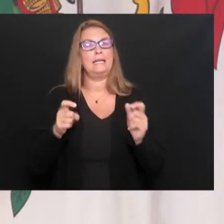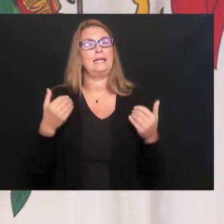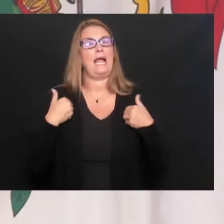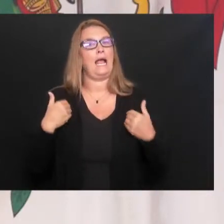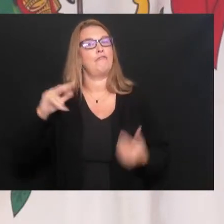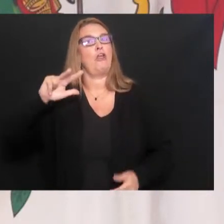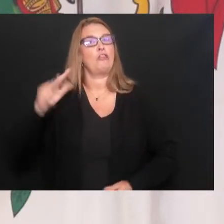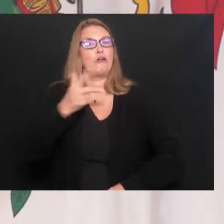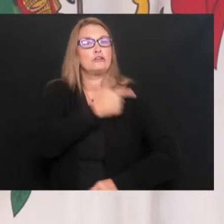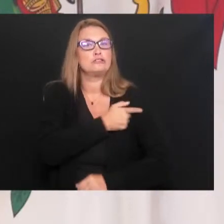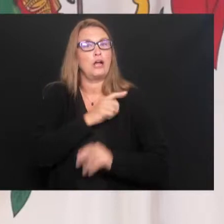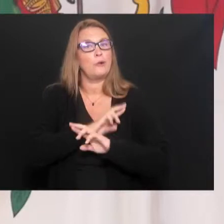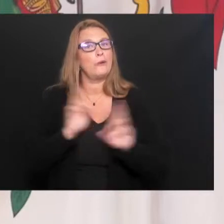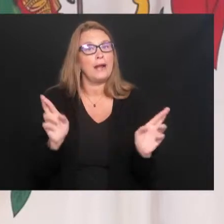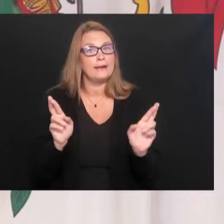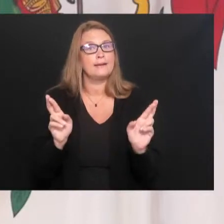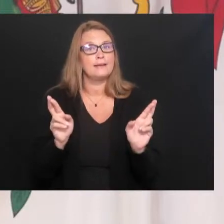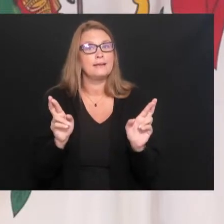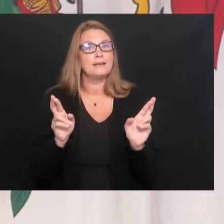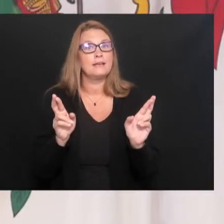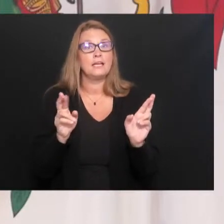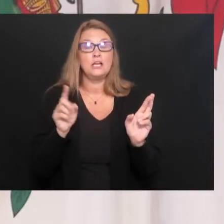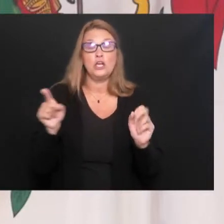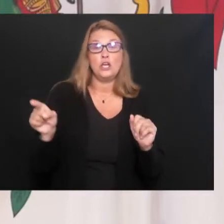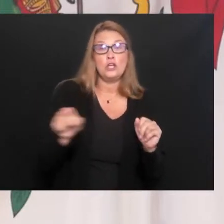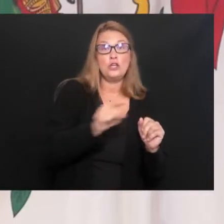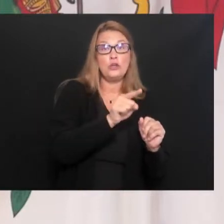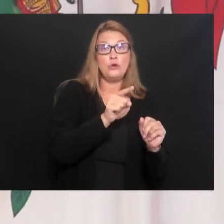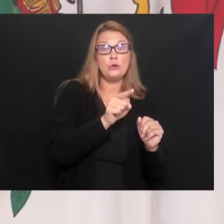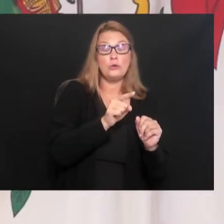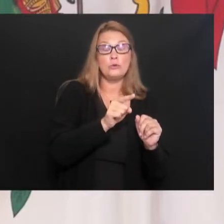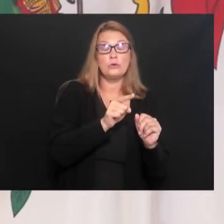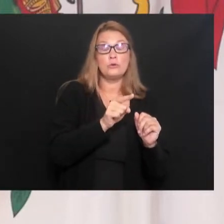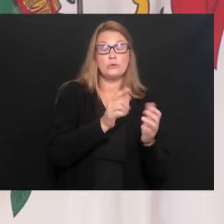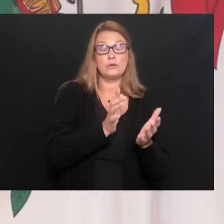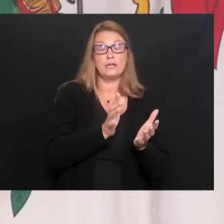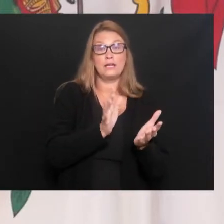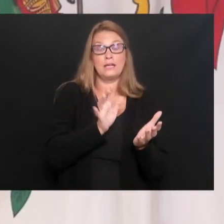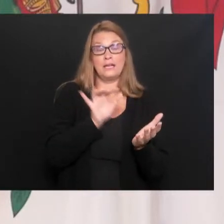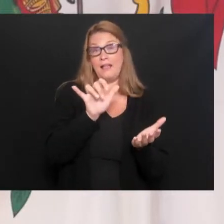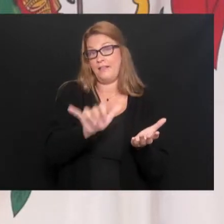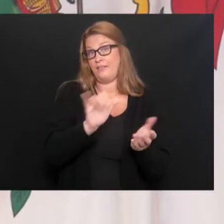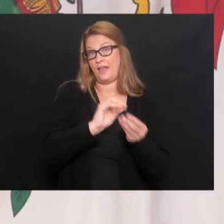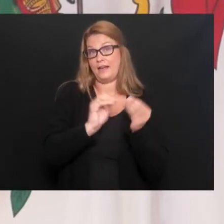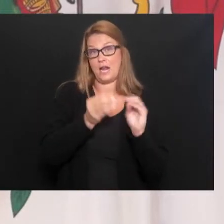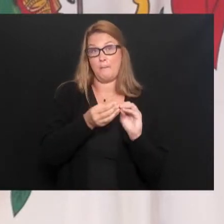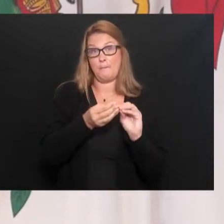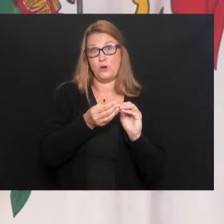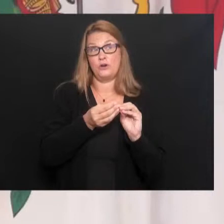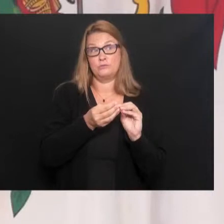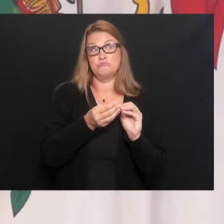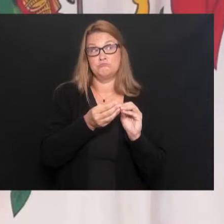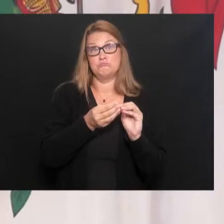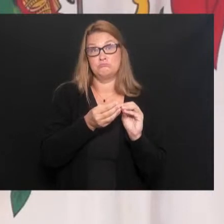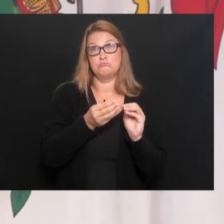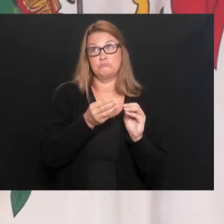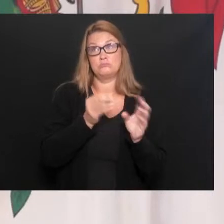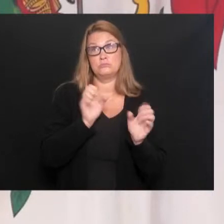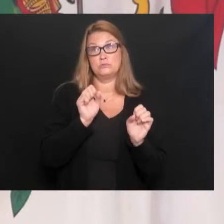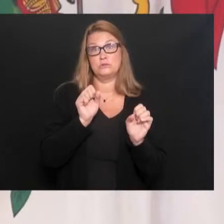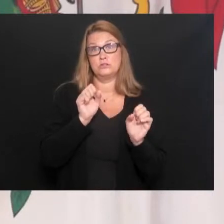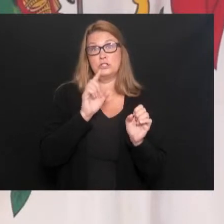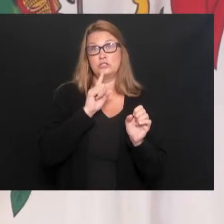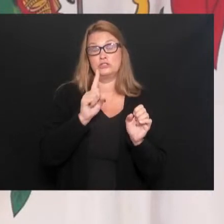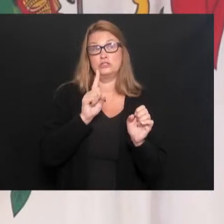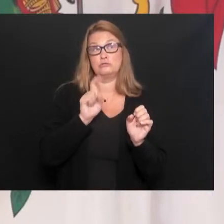all tied to that. If you really are, that number would be way, way, way, way, way less